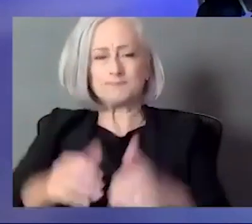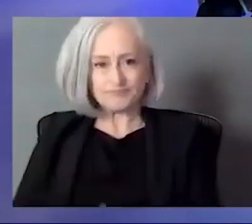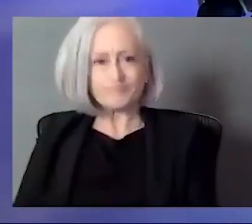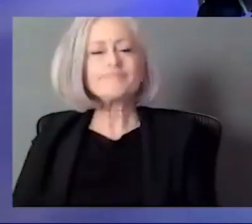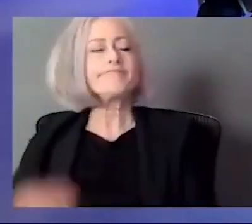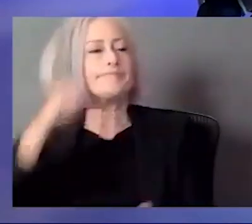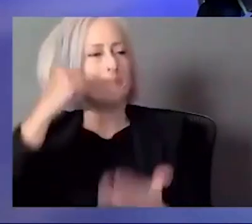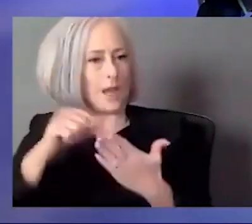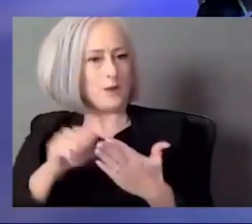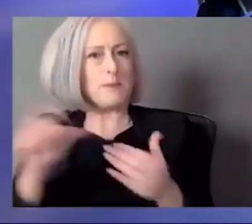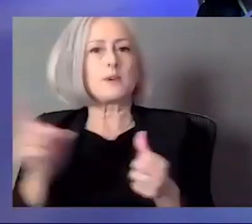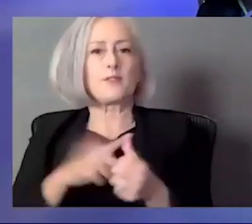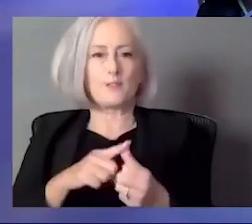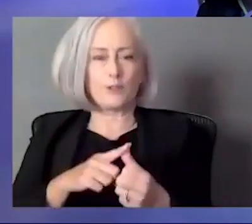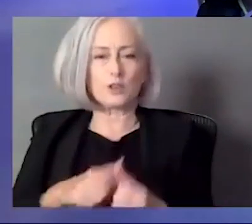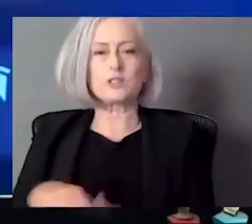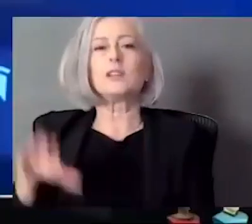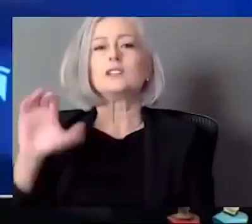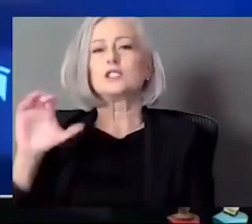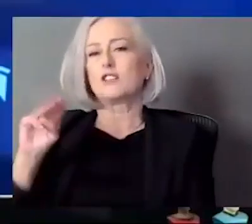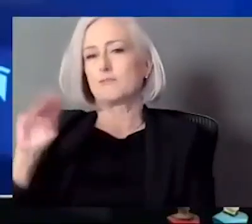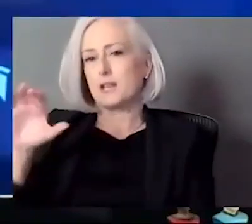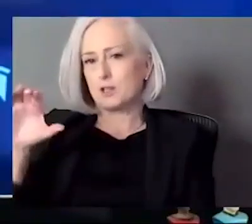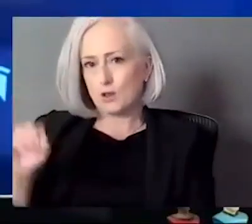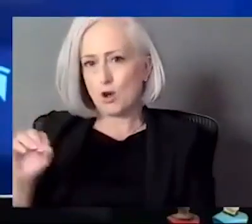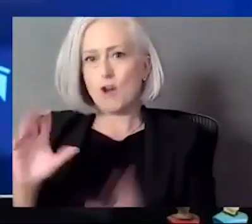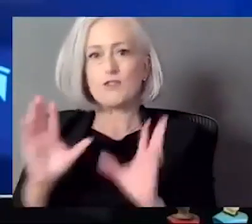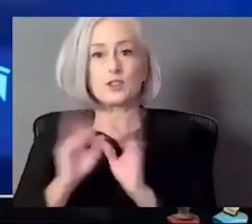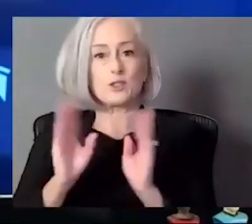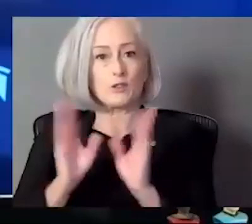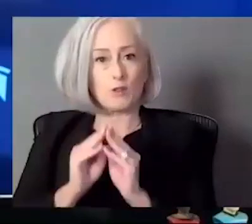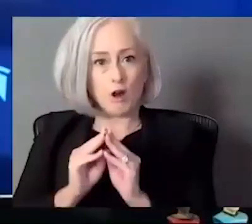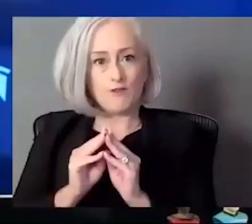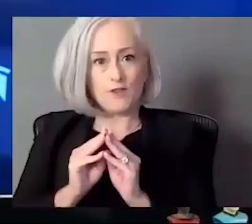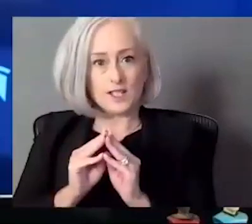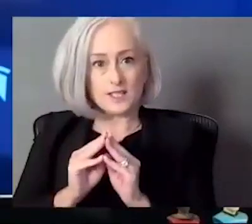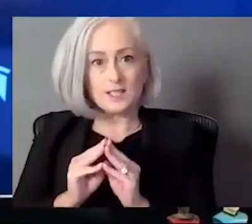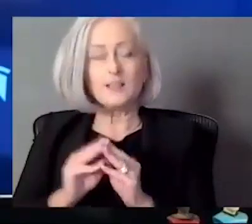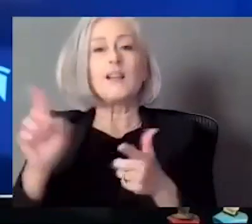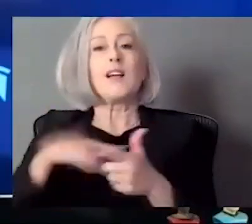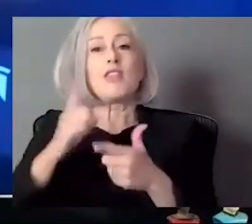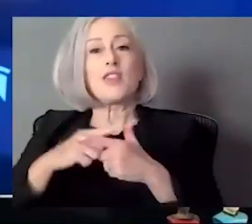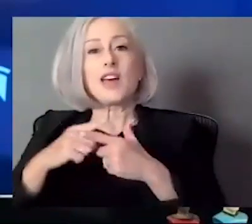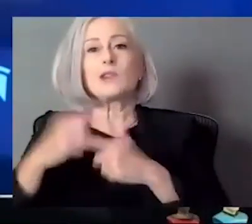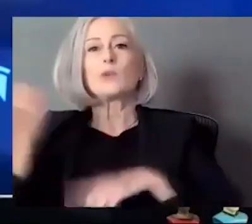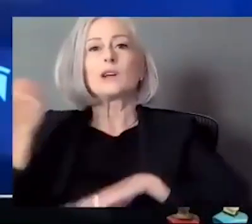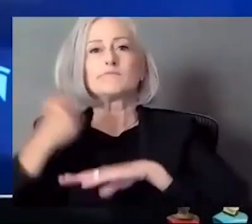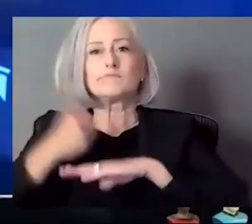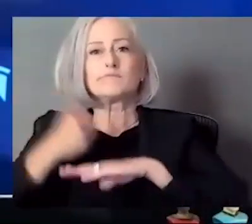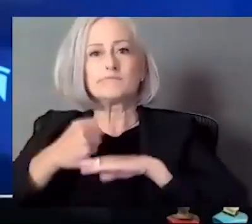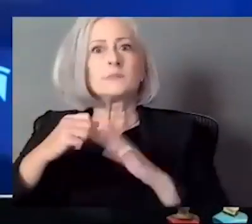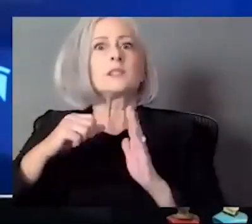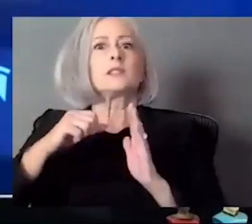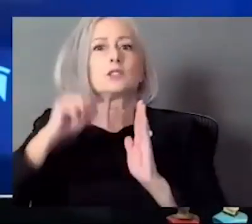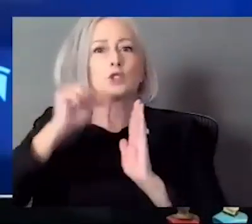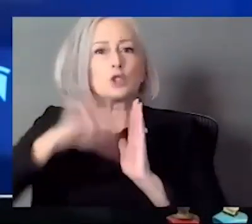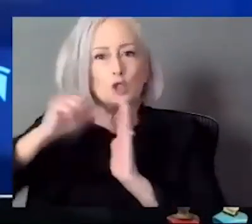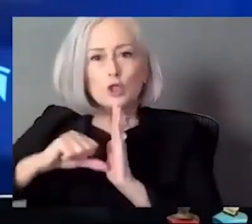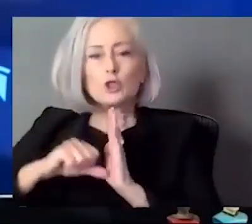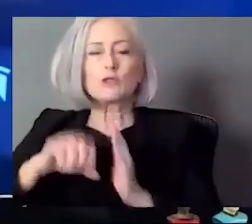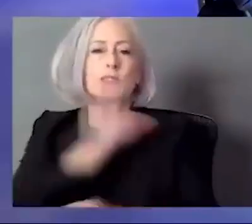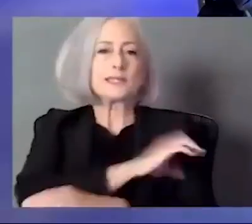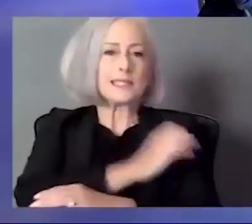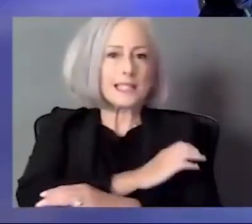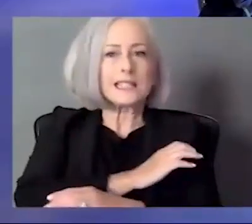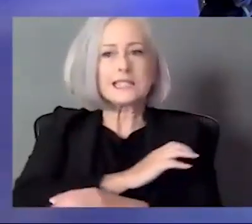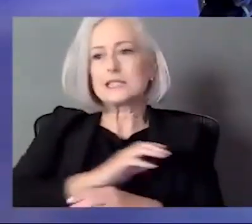Officer conference then and trying to get everybody on board. And then we ended up having to restart closing down surgeries, closing down clinics, switching to telemedicine. It was crazy. So